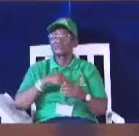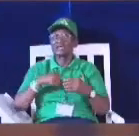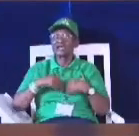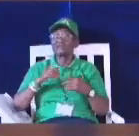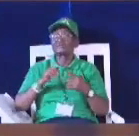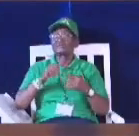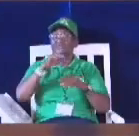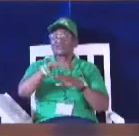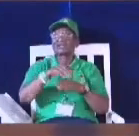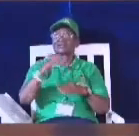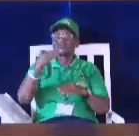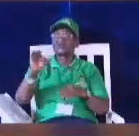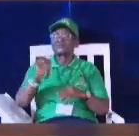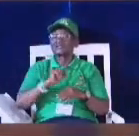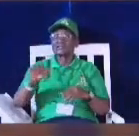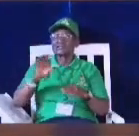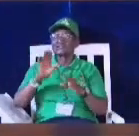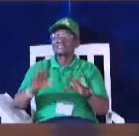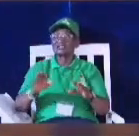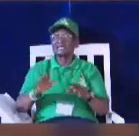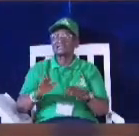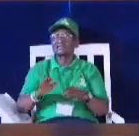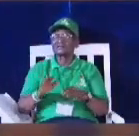child that